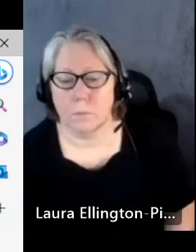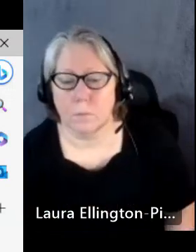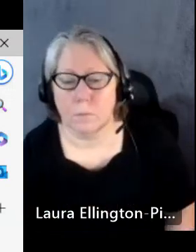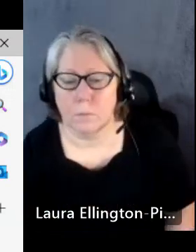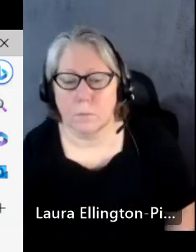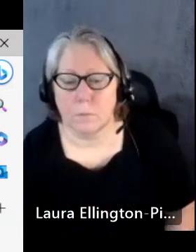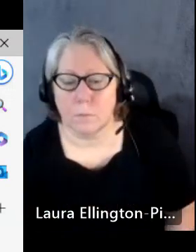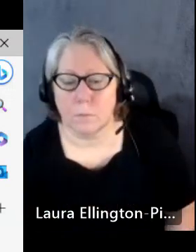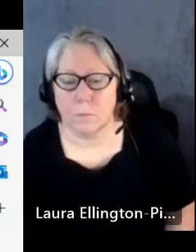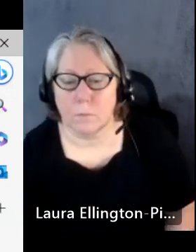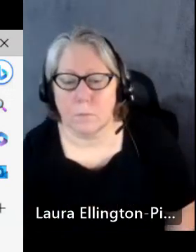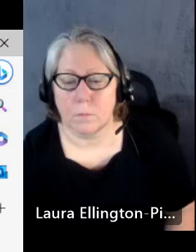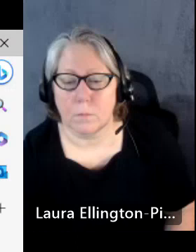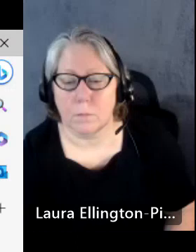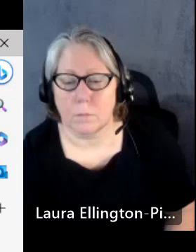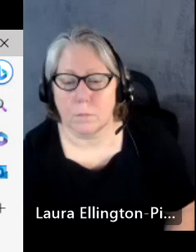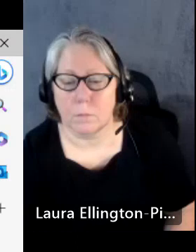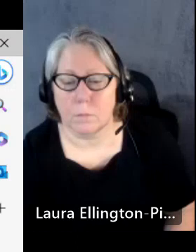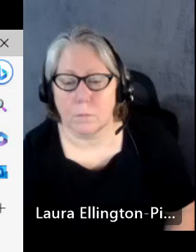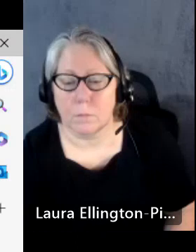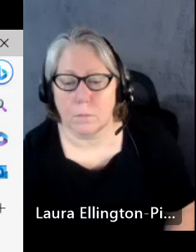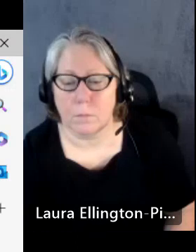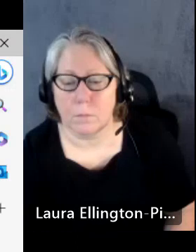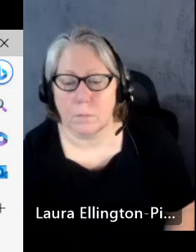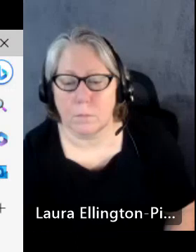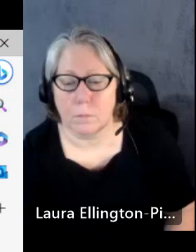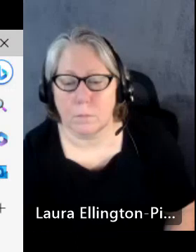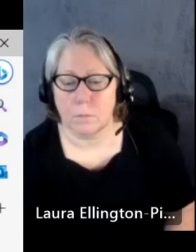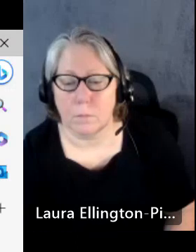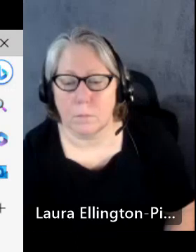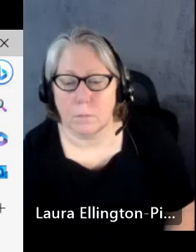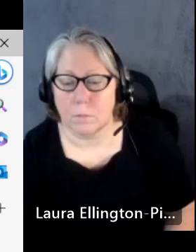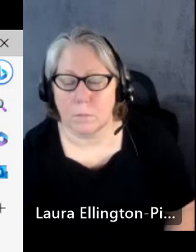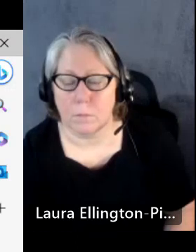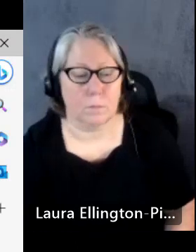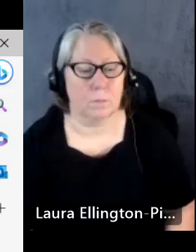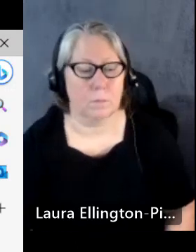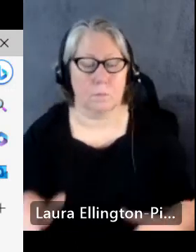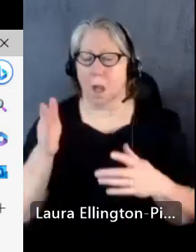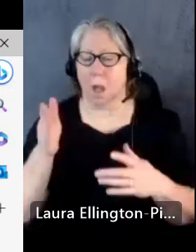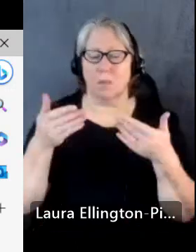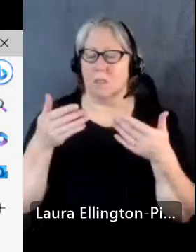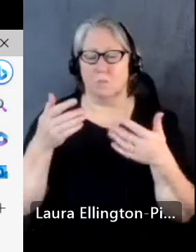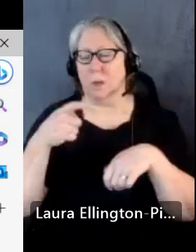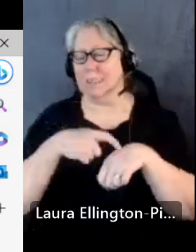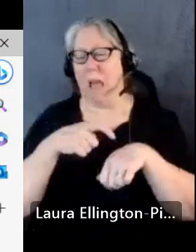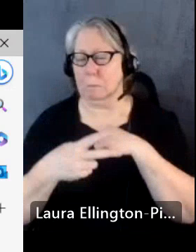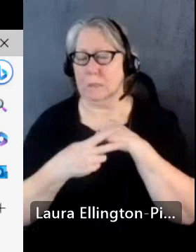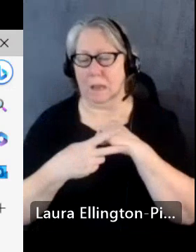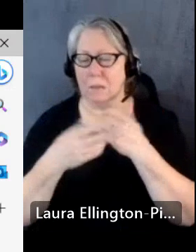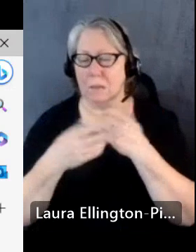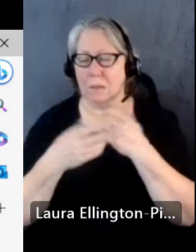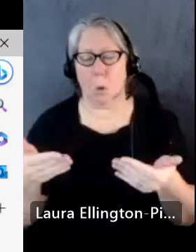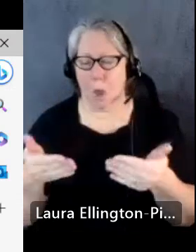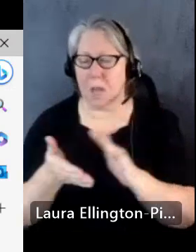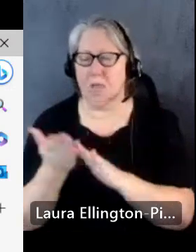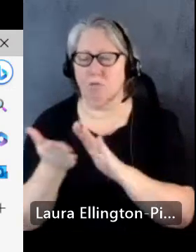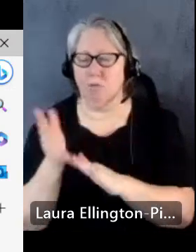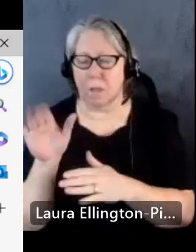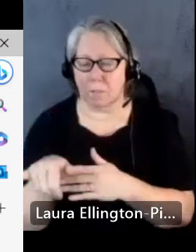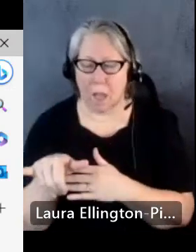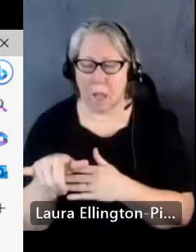Okay, so in the interest of time, I'm just going to go ahead and run this one. I have no idea. I don't remember why I ran this for this